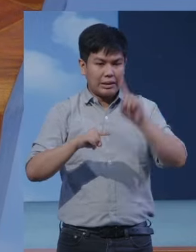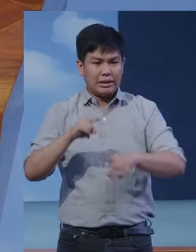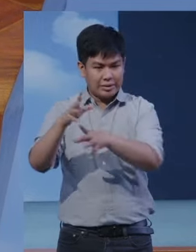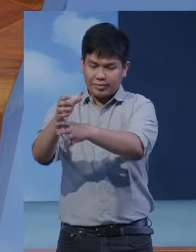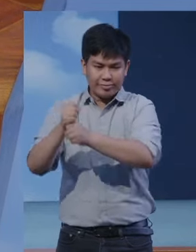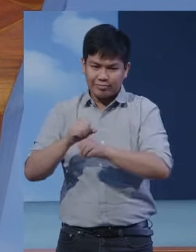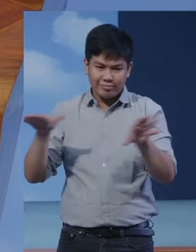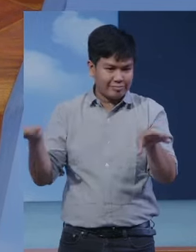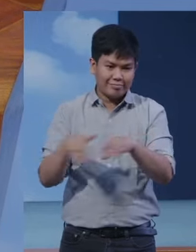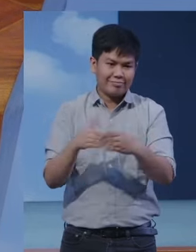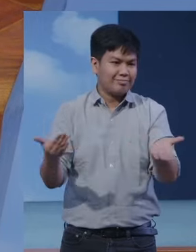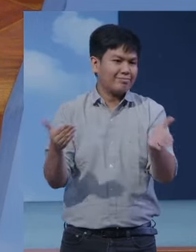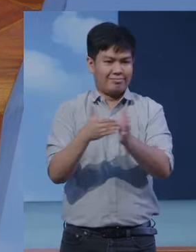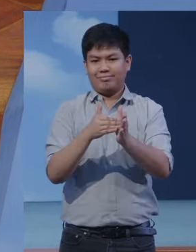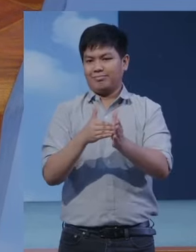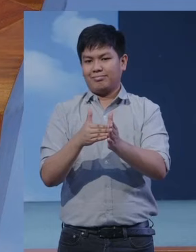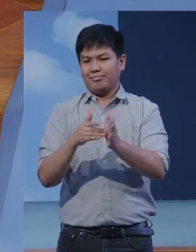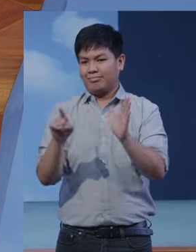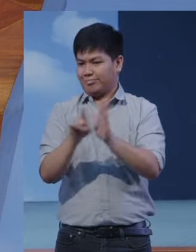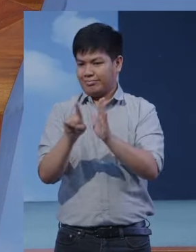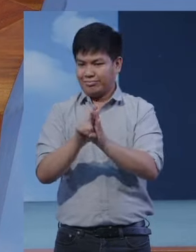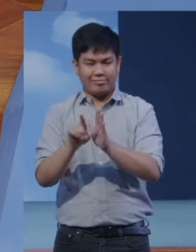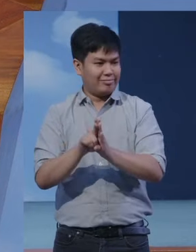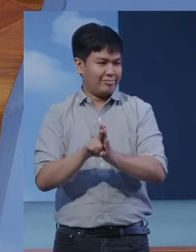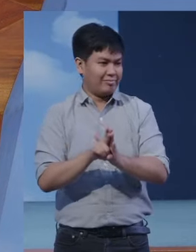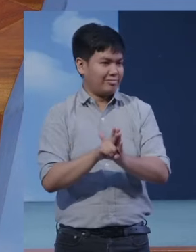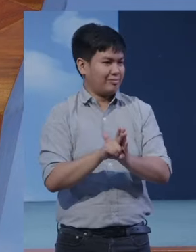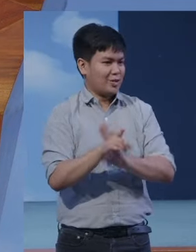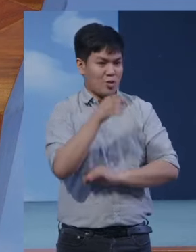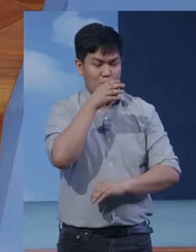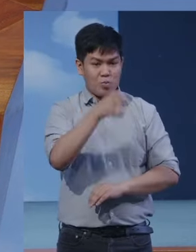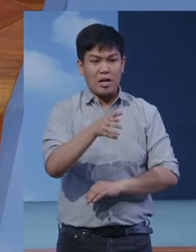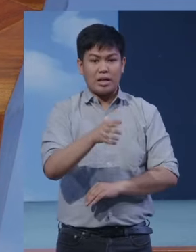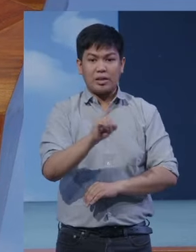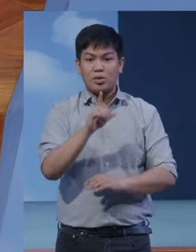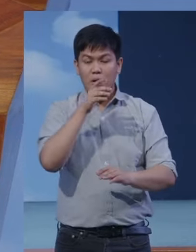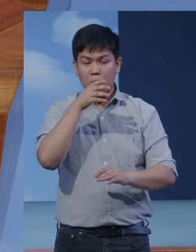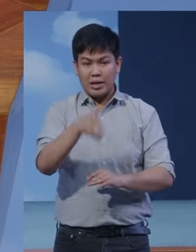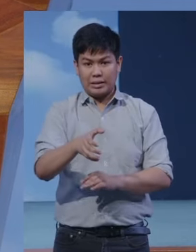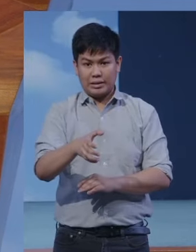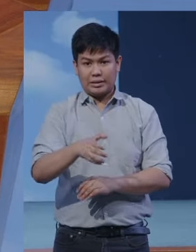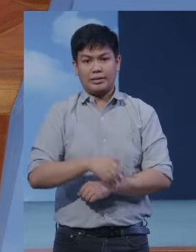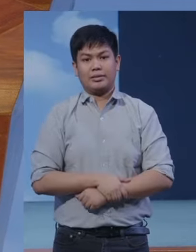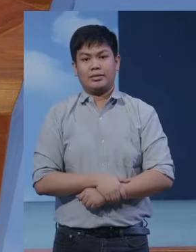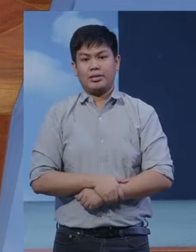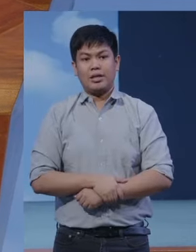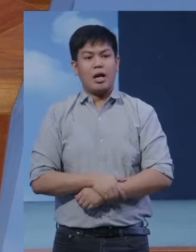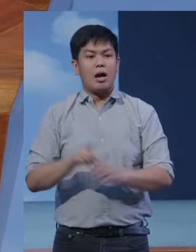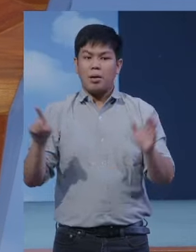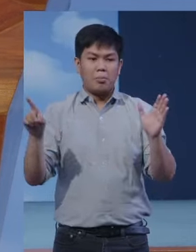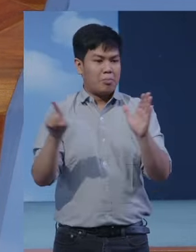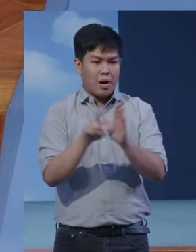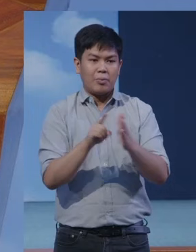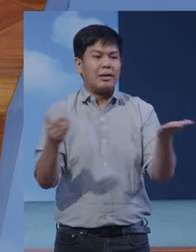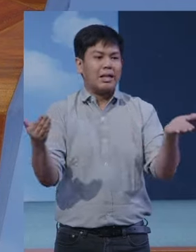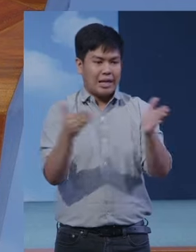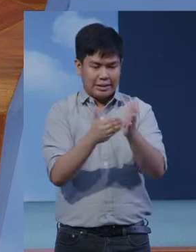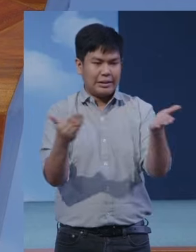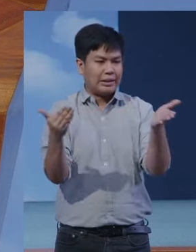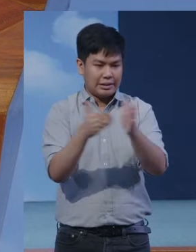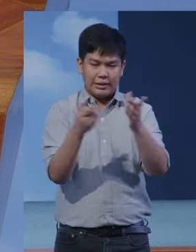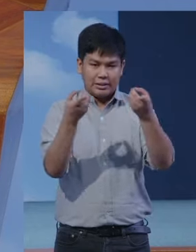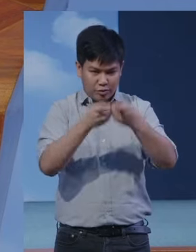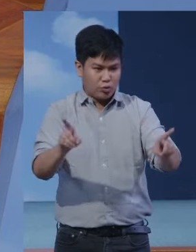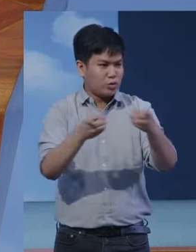his wife yun ang command Ano ang command Hwag paulit-ulit ang